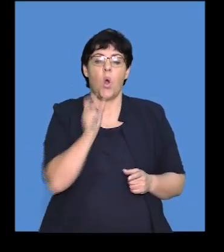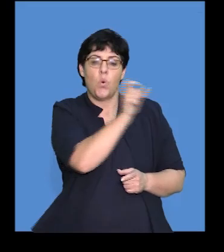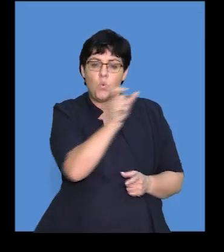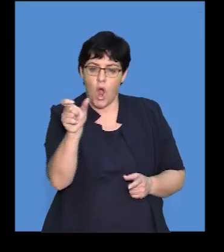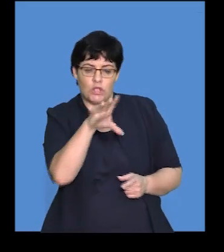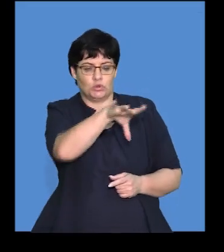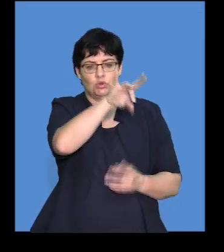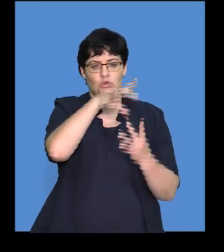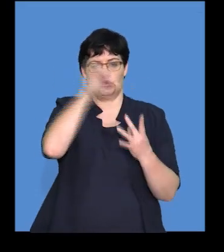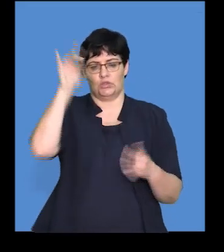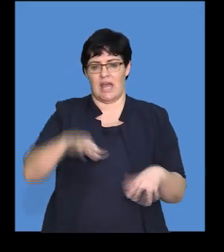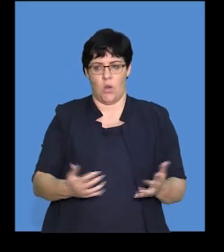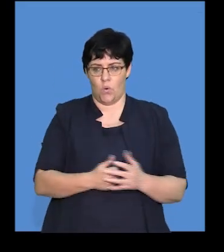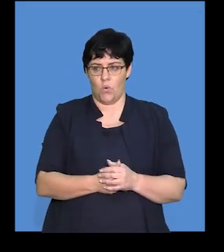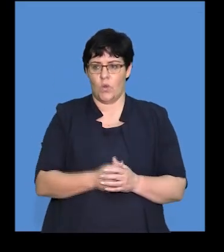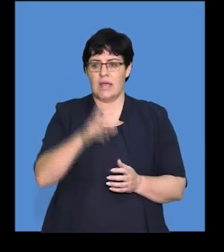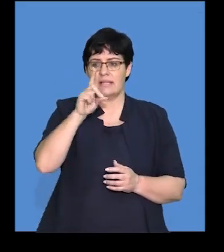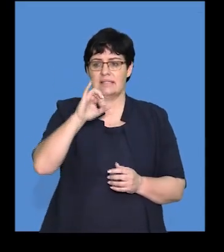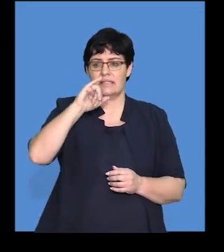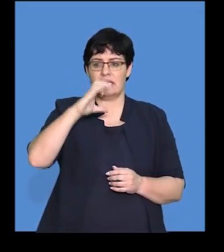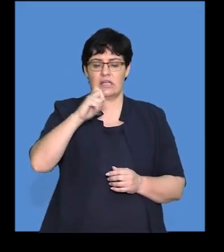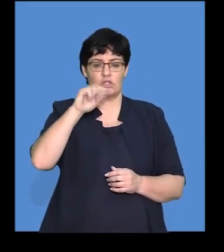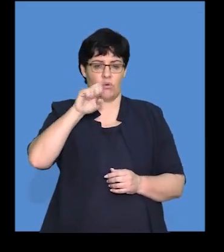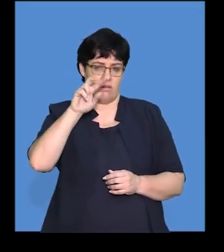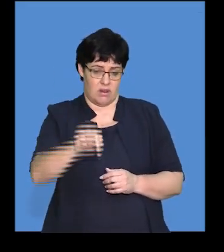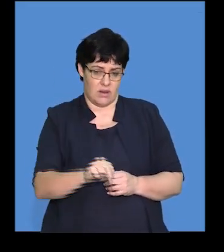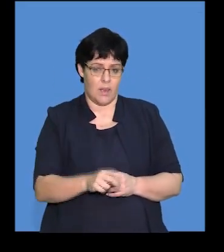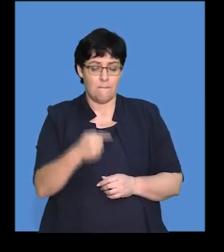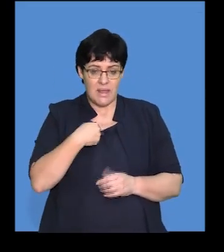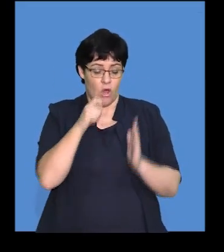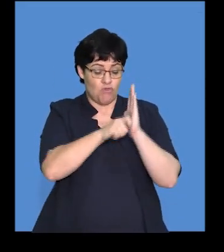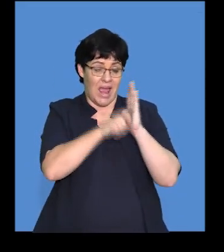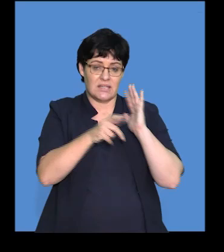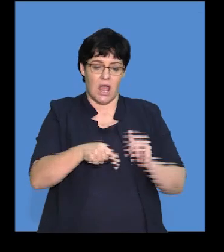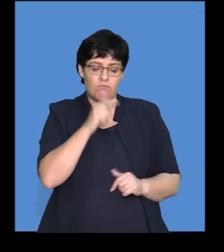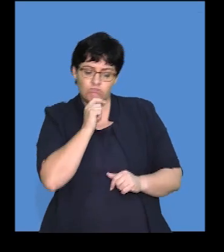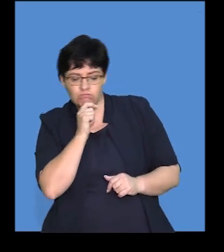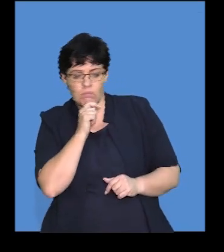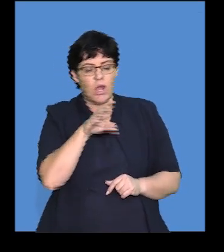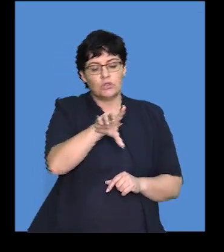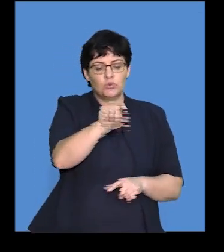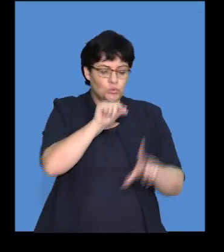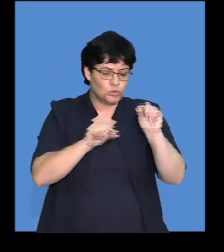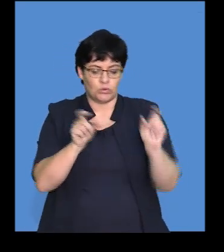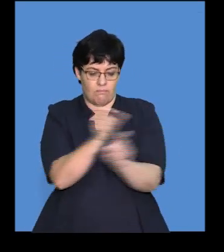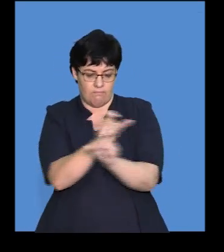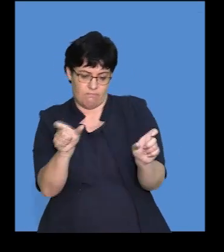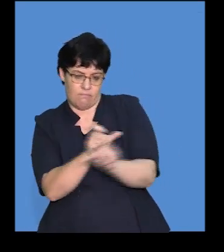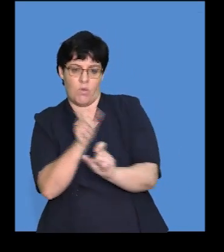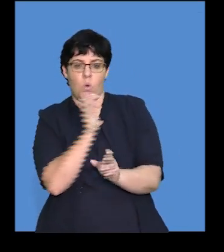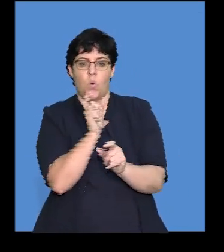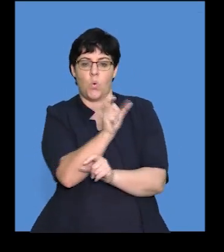this diction. The choice of words the writer uses in his or her writing. Tone